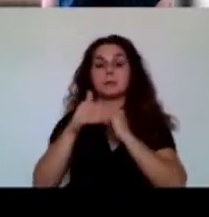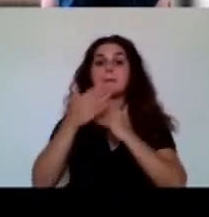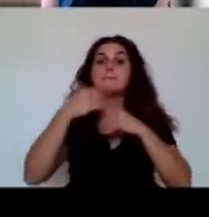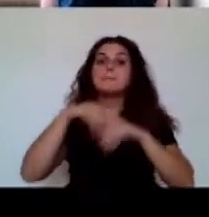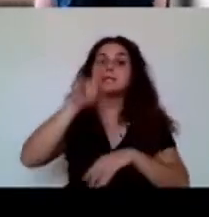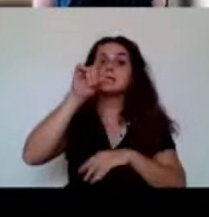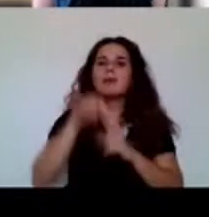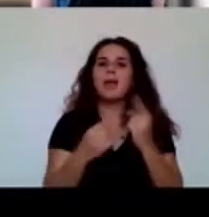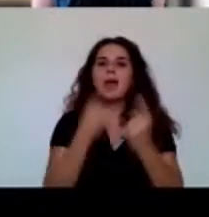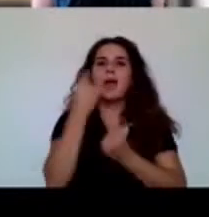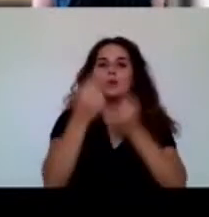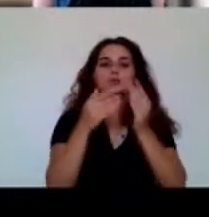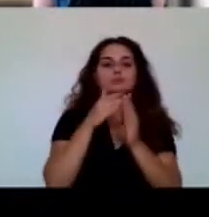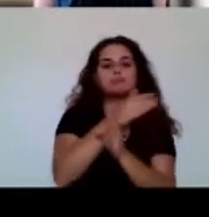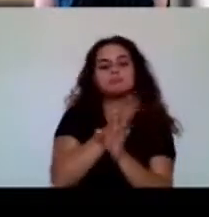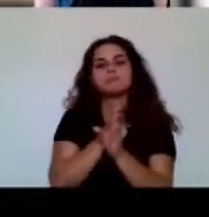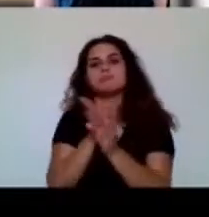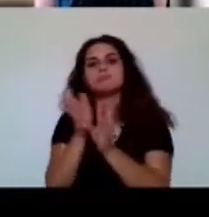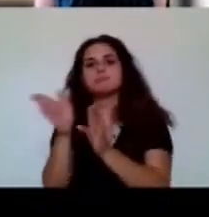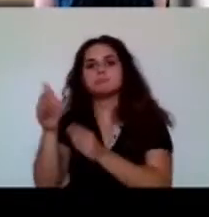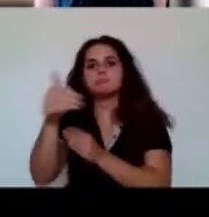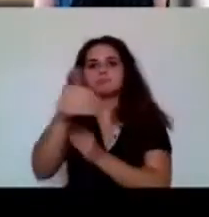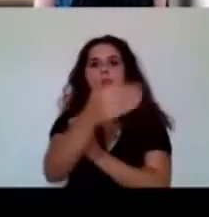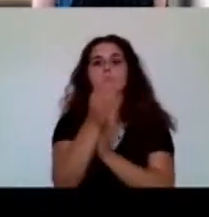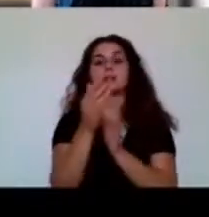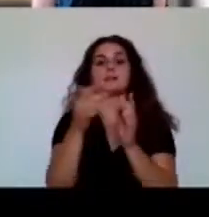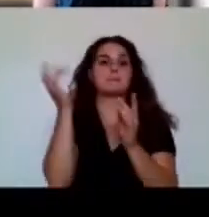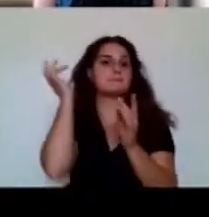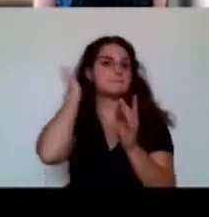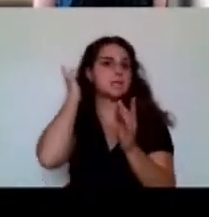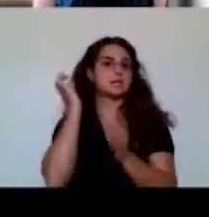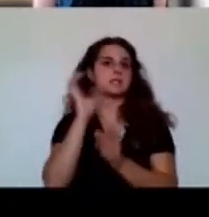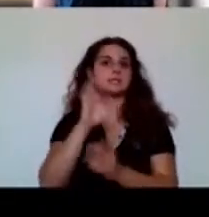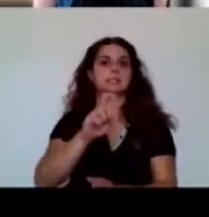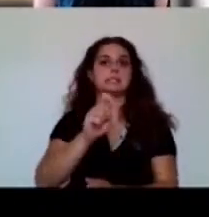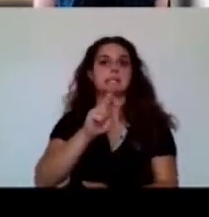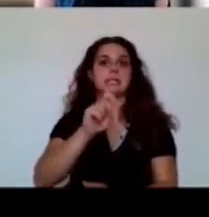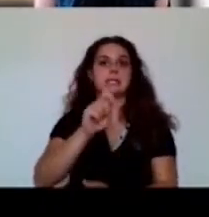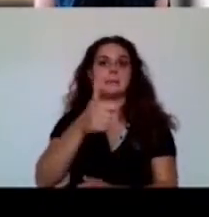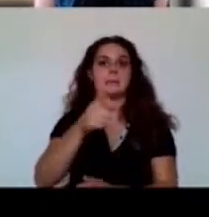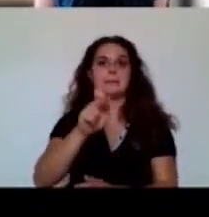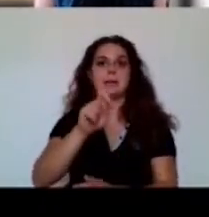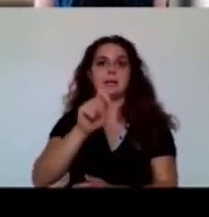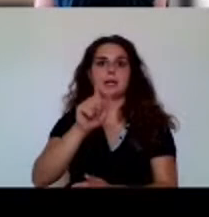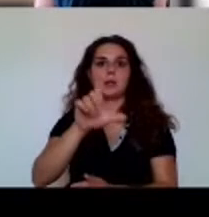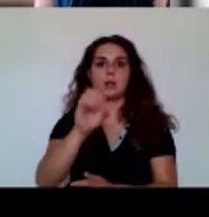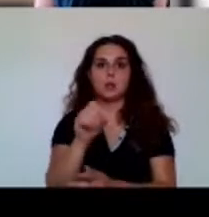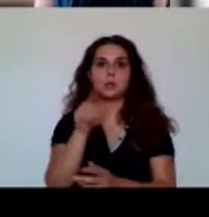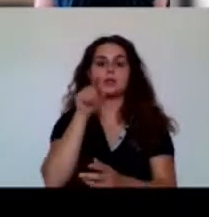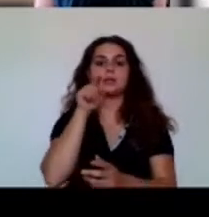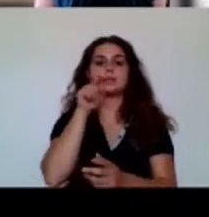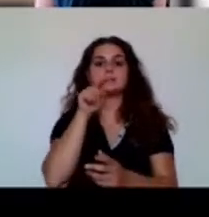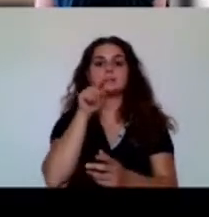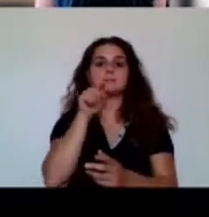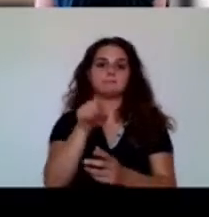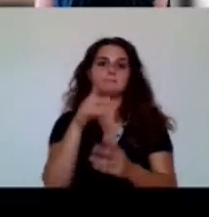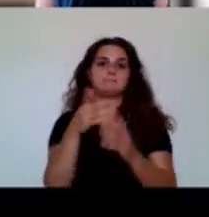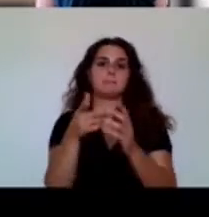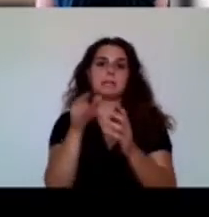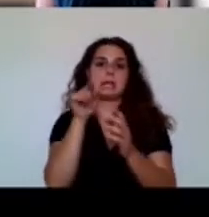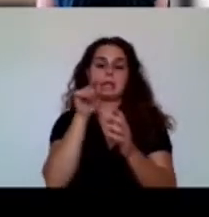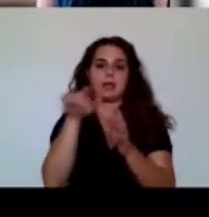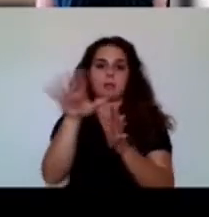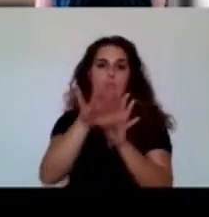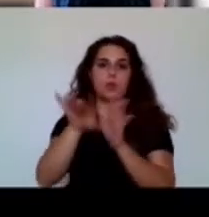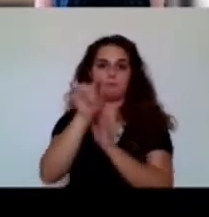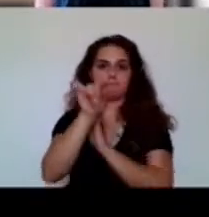also parallel pathways that go through the cerebellum. And those are depicted in schematic form here.